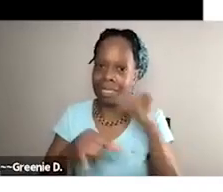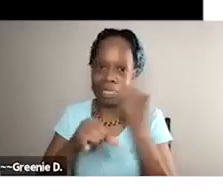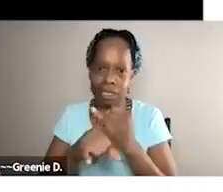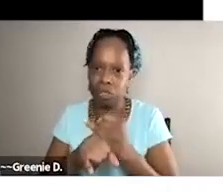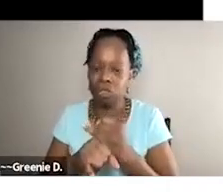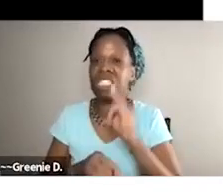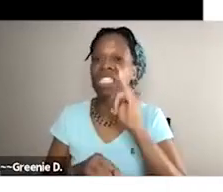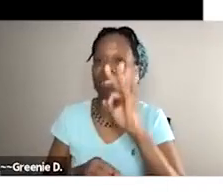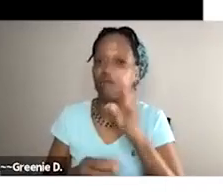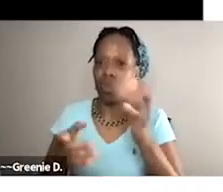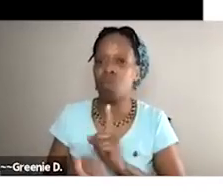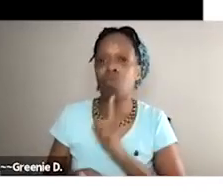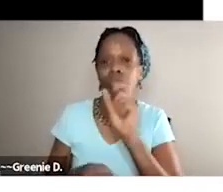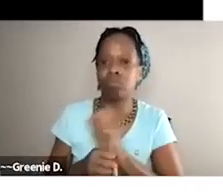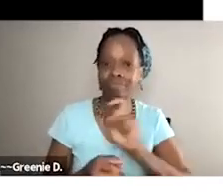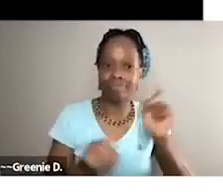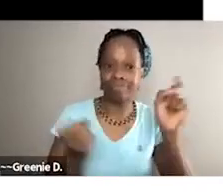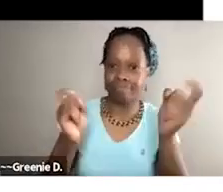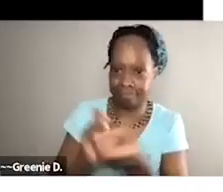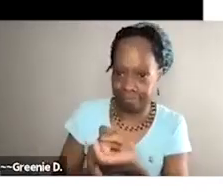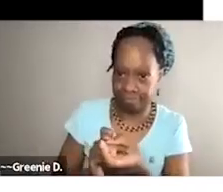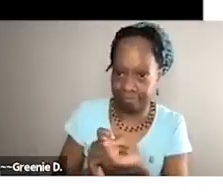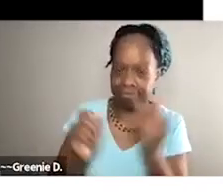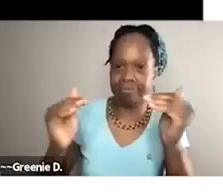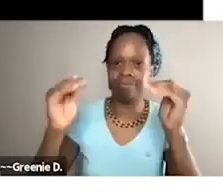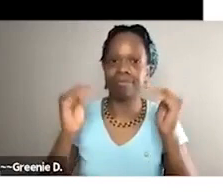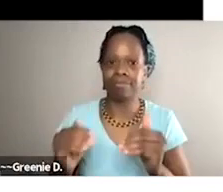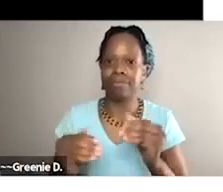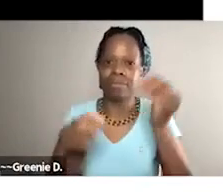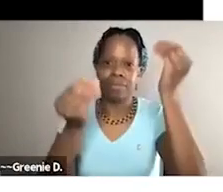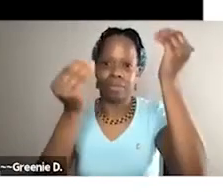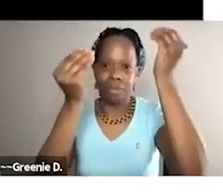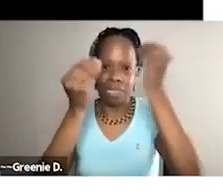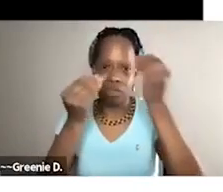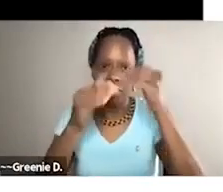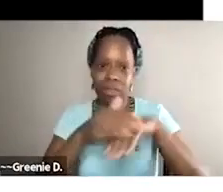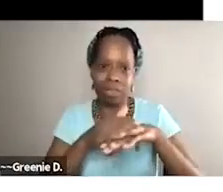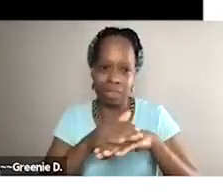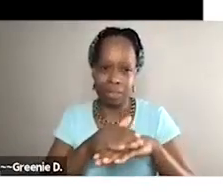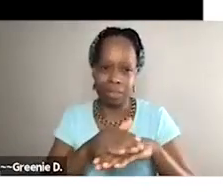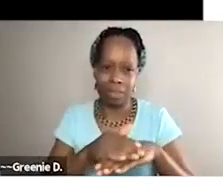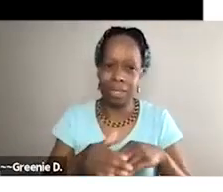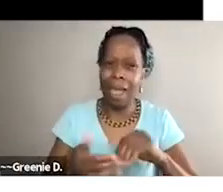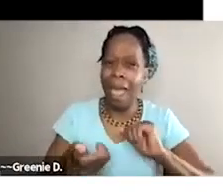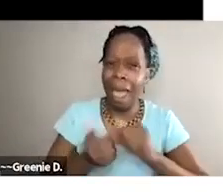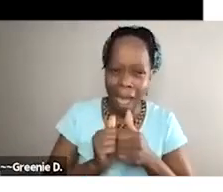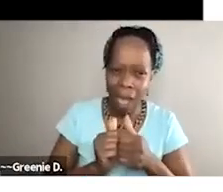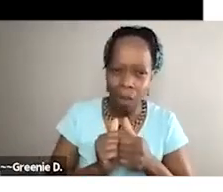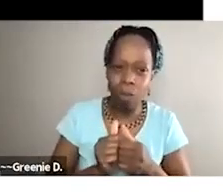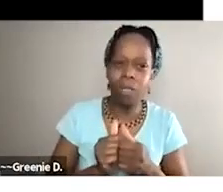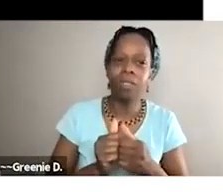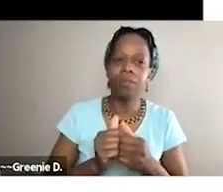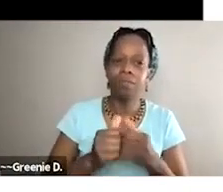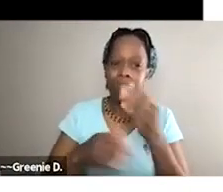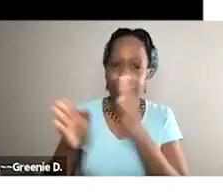Informational accessibility. So ensuring that information can be accessed by all. This is accomplished by preparing and offering modifications